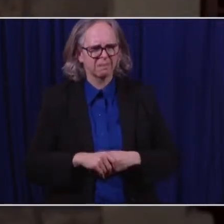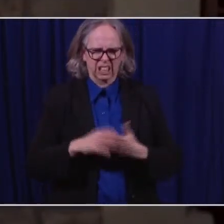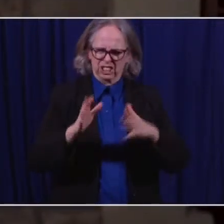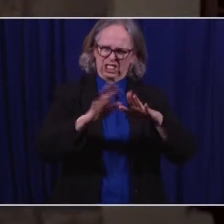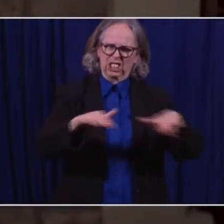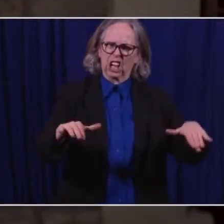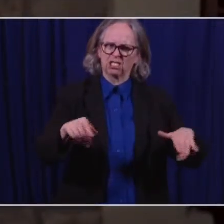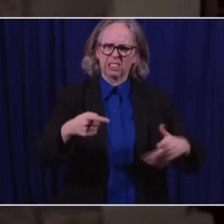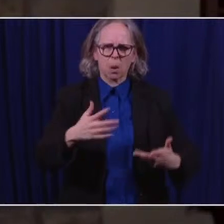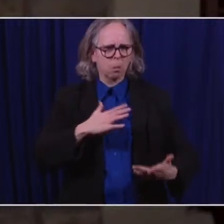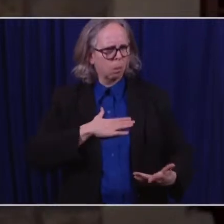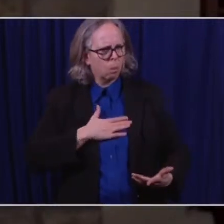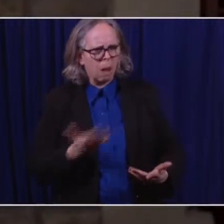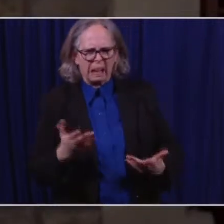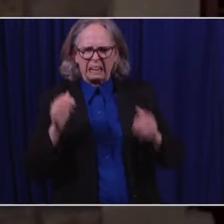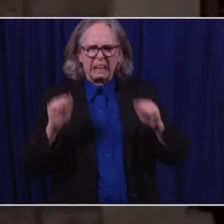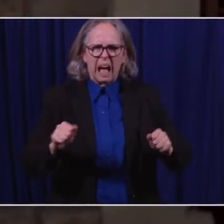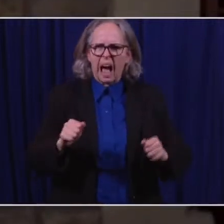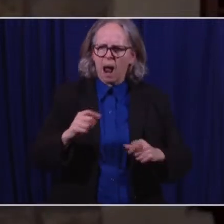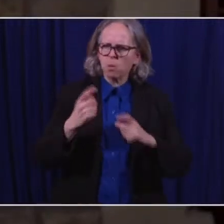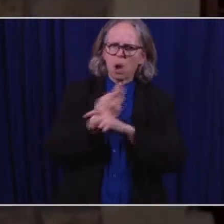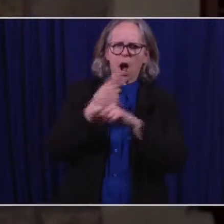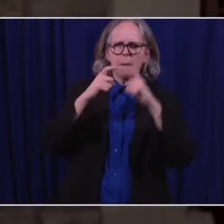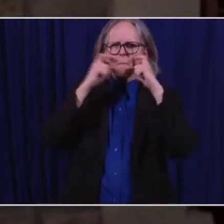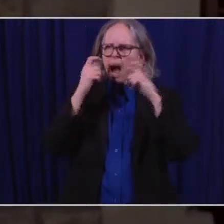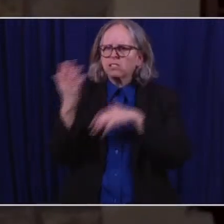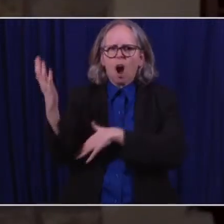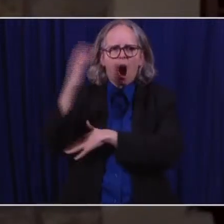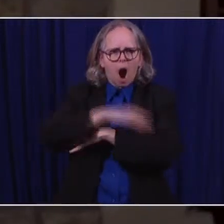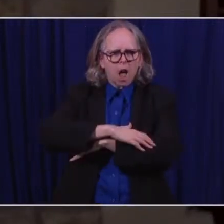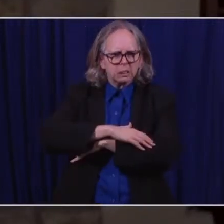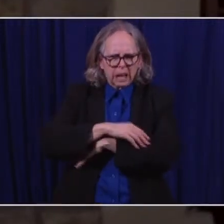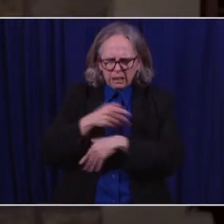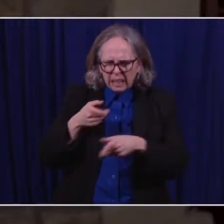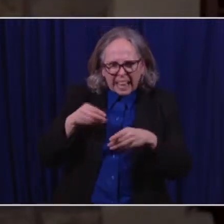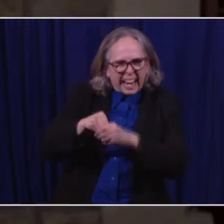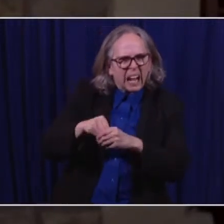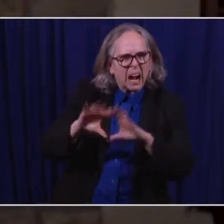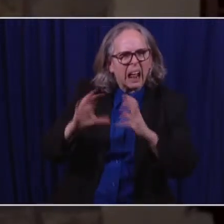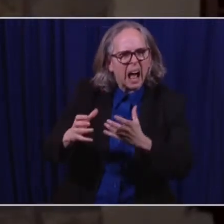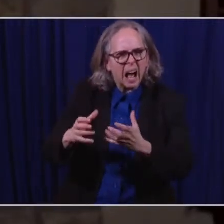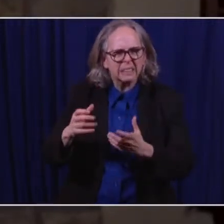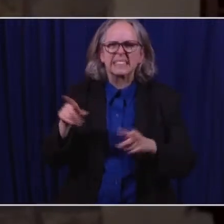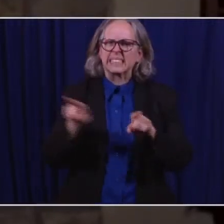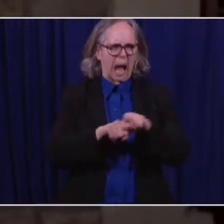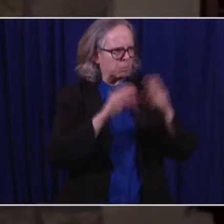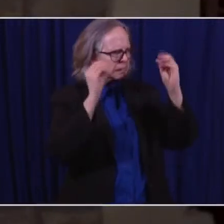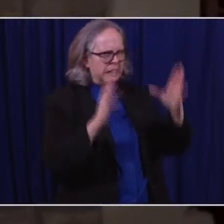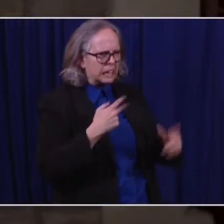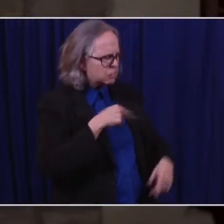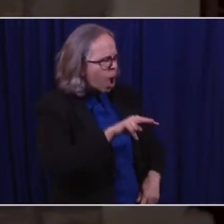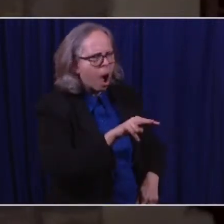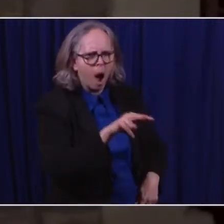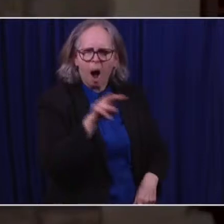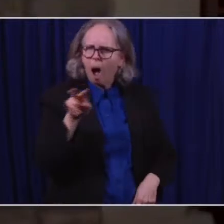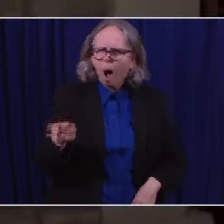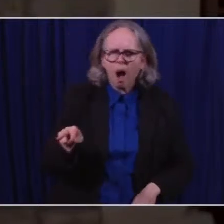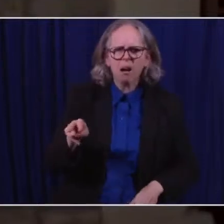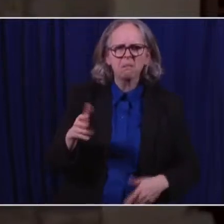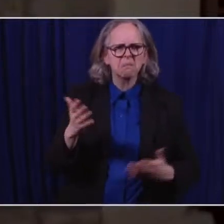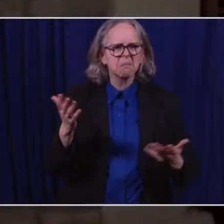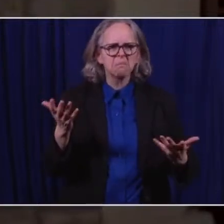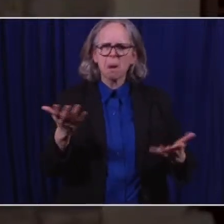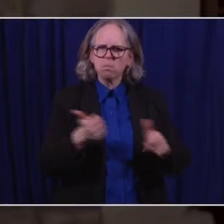wear masks and that school personnel will wear masks. The compliance has been